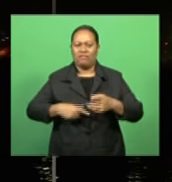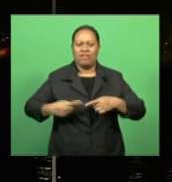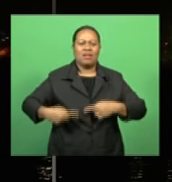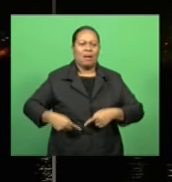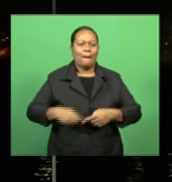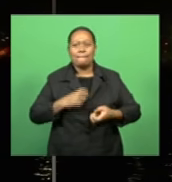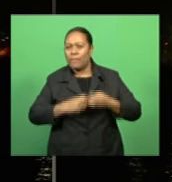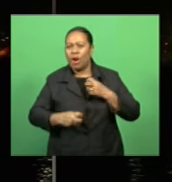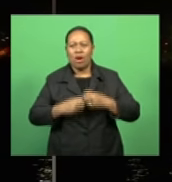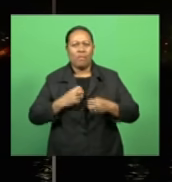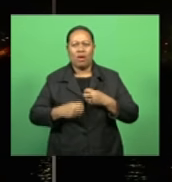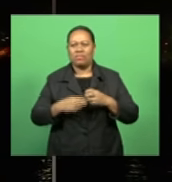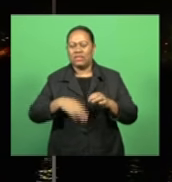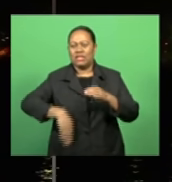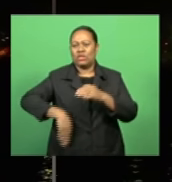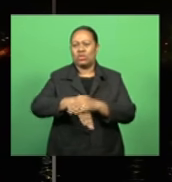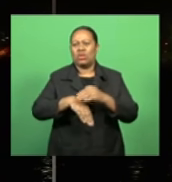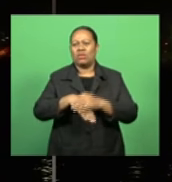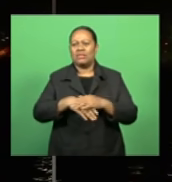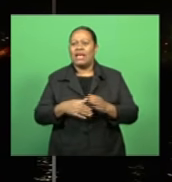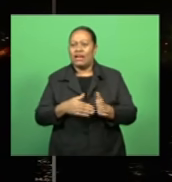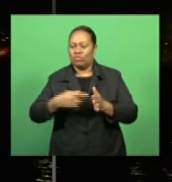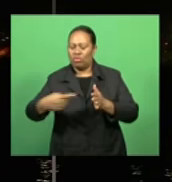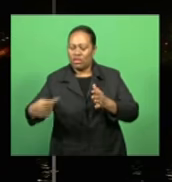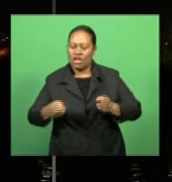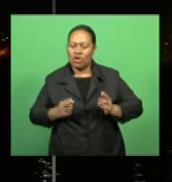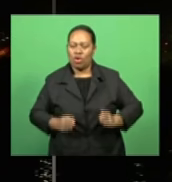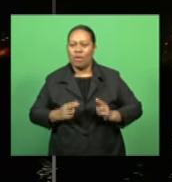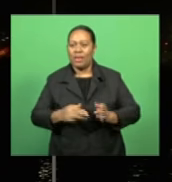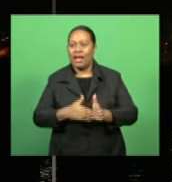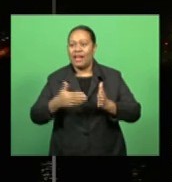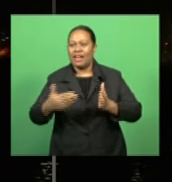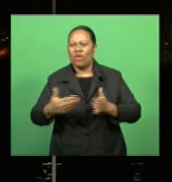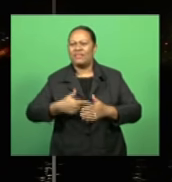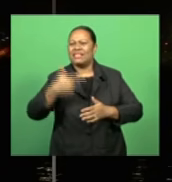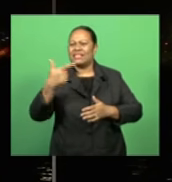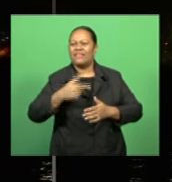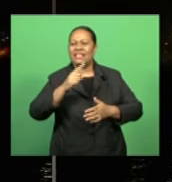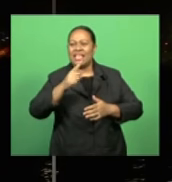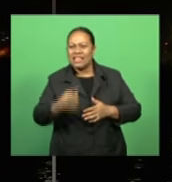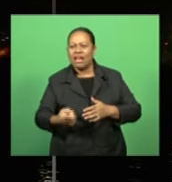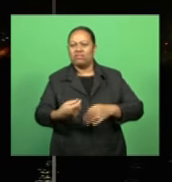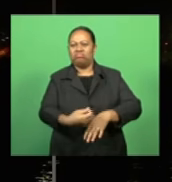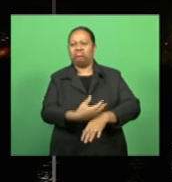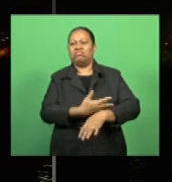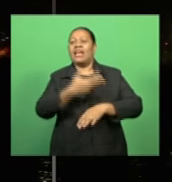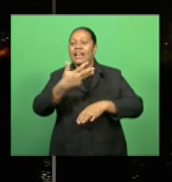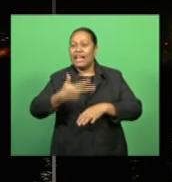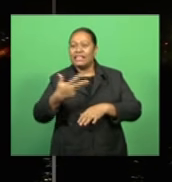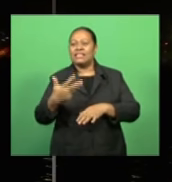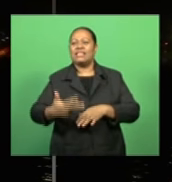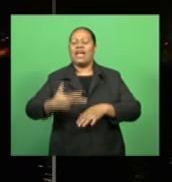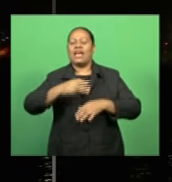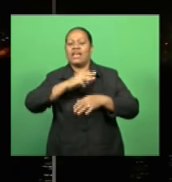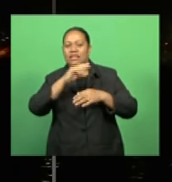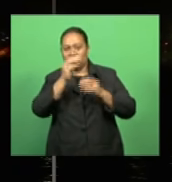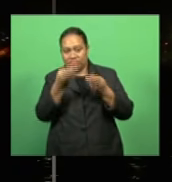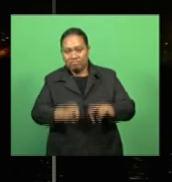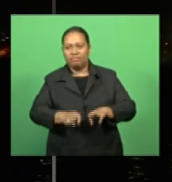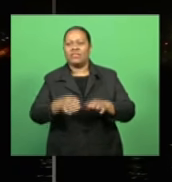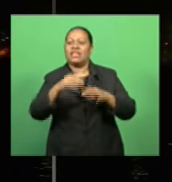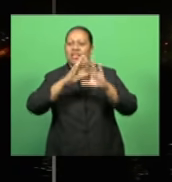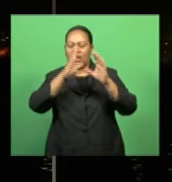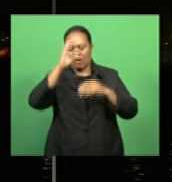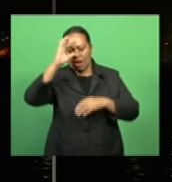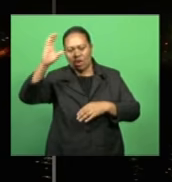soccer season has carried on as normal. So far there have been nearly 17,000 infections and 99 deaths in the country. But